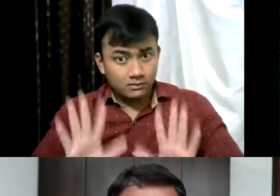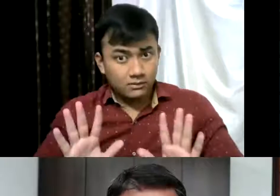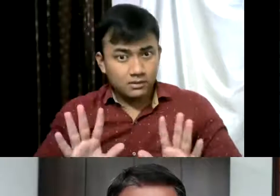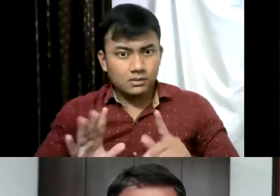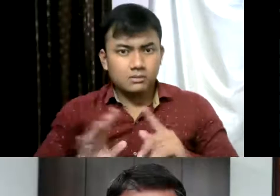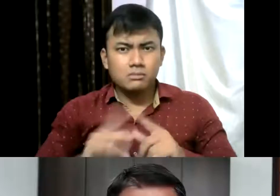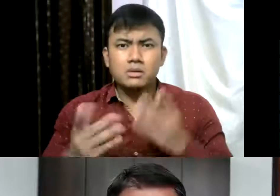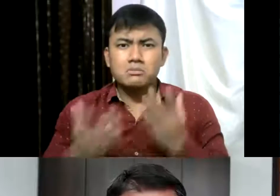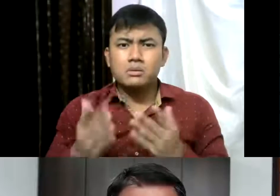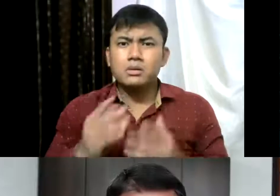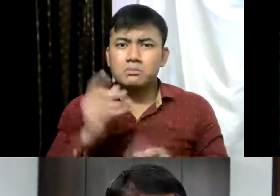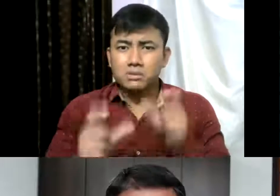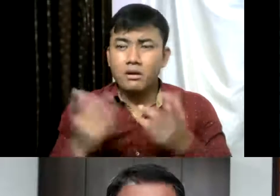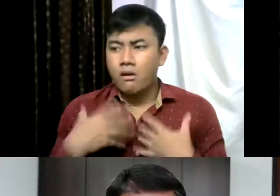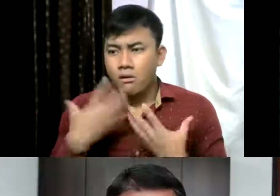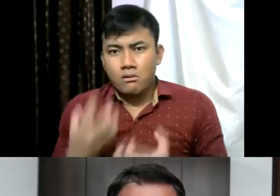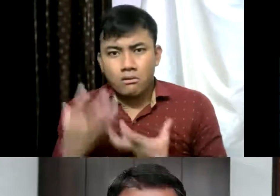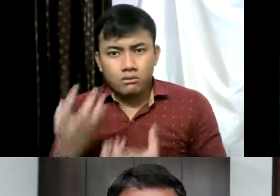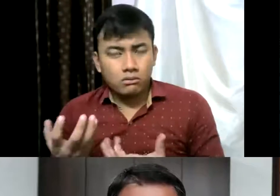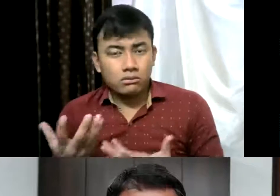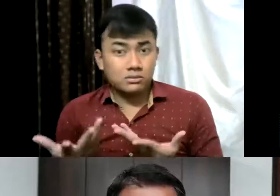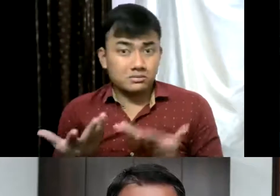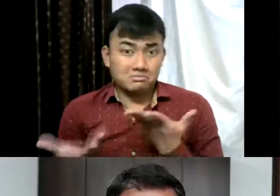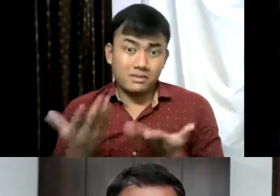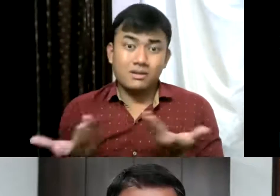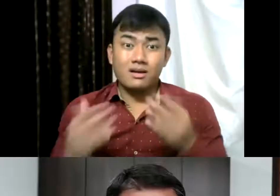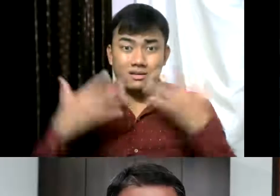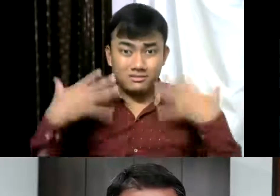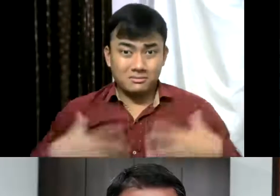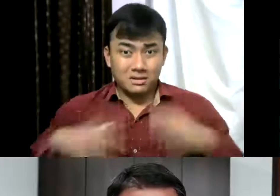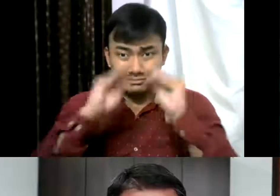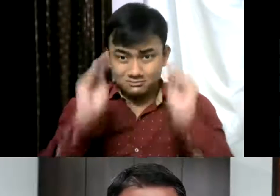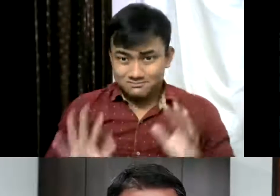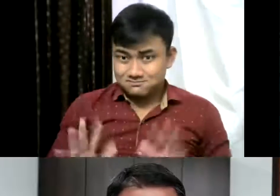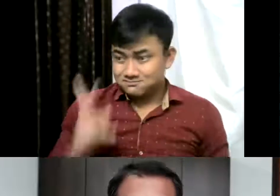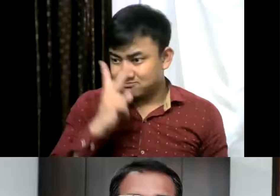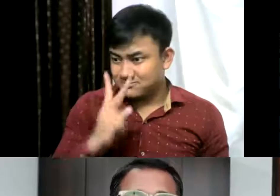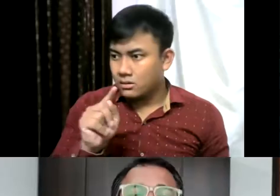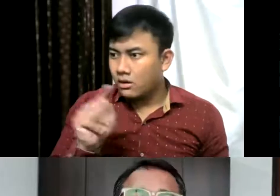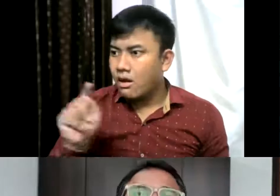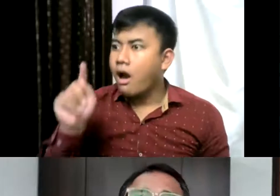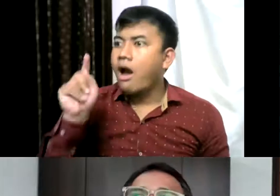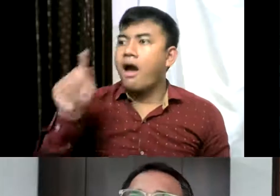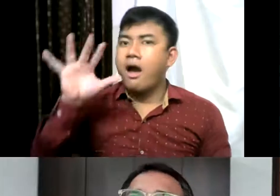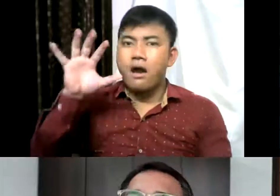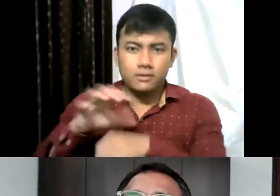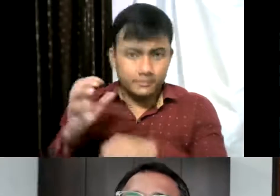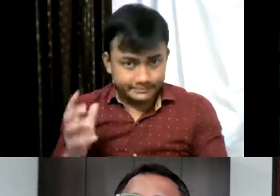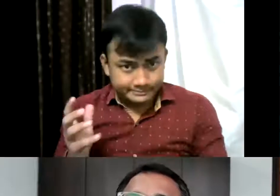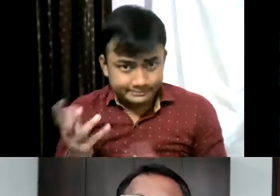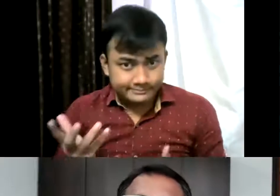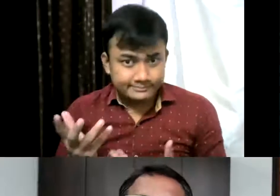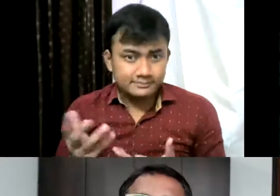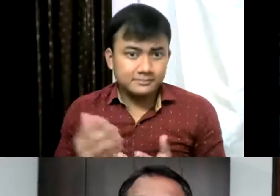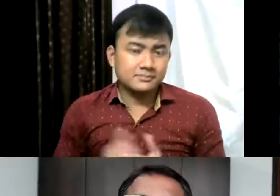can be thirsty on these apps? What bodies can project themselves that, you know, I want to desire somebody and I am desiring right